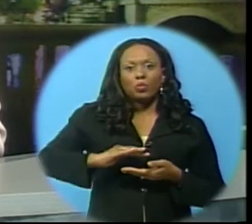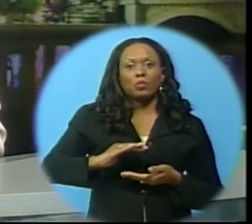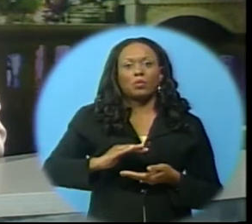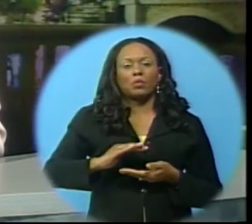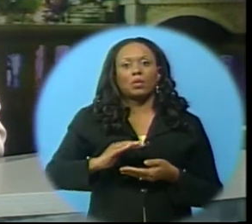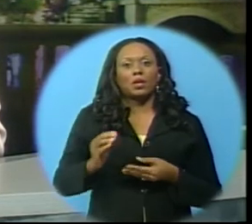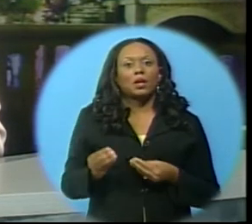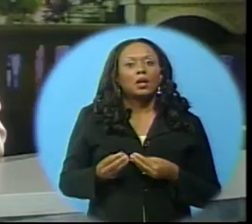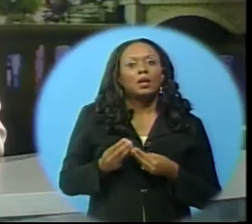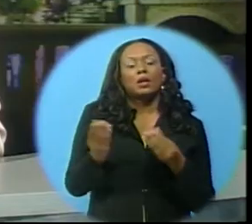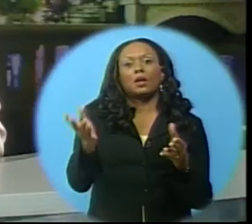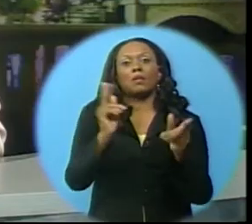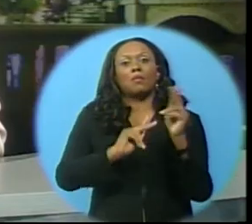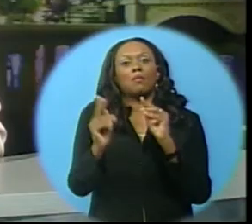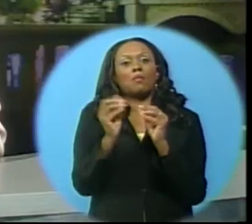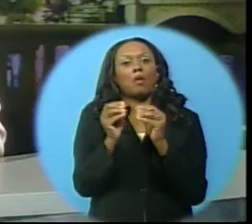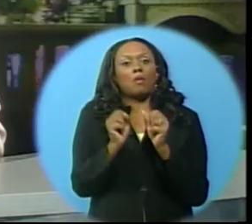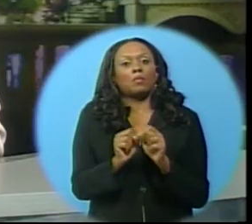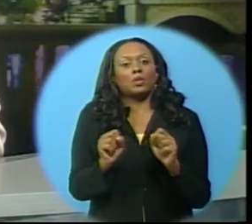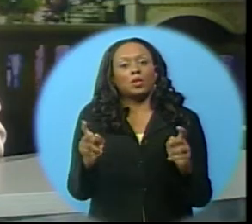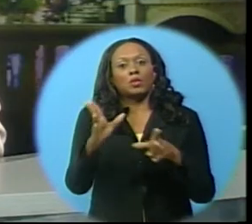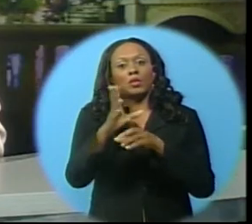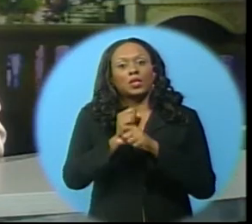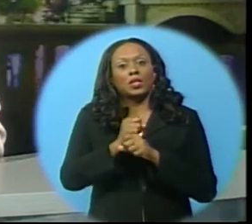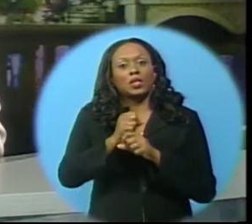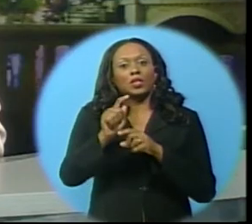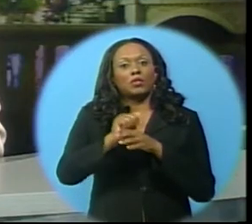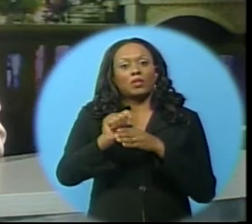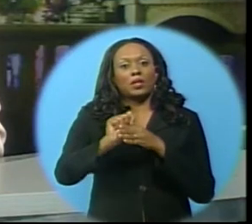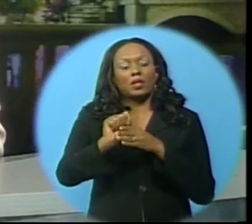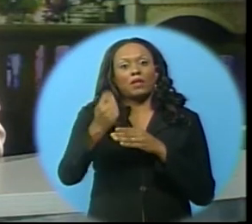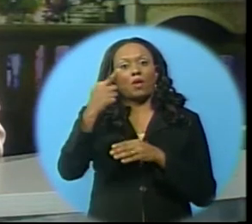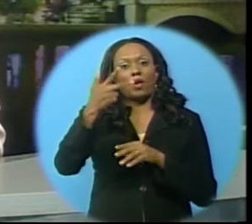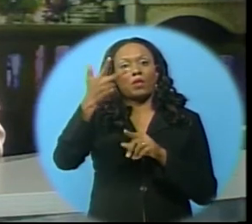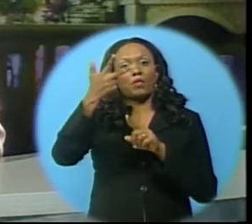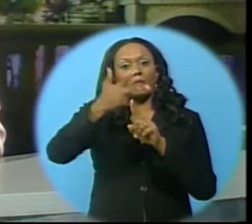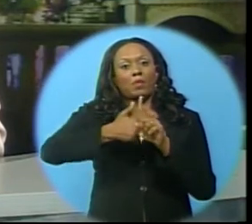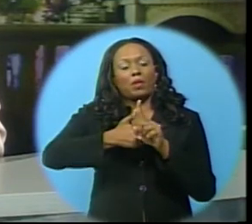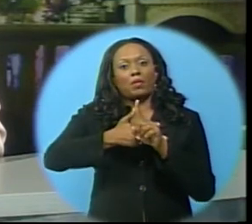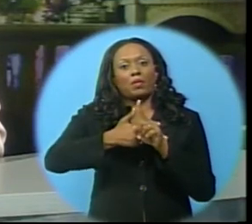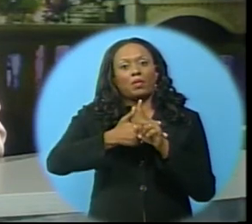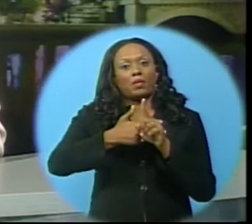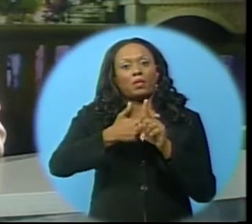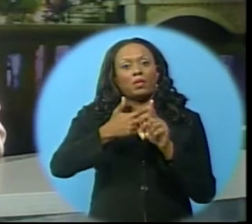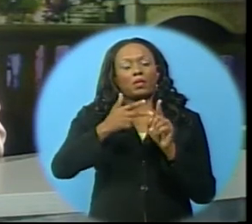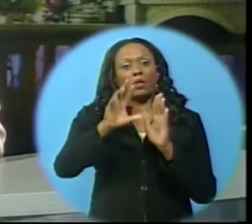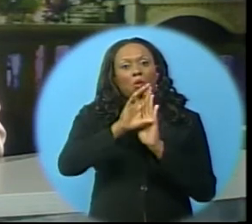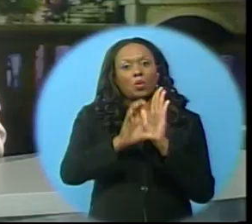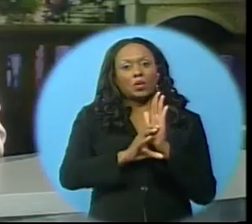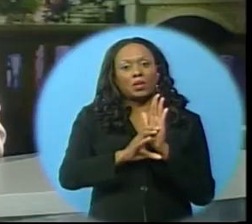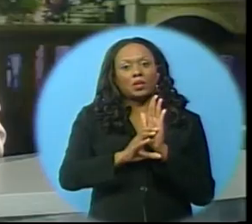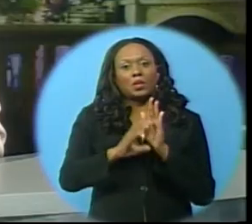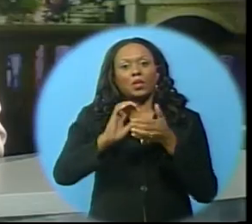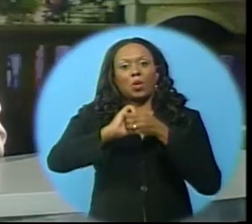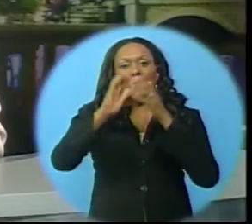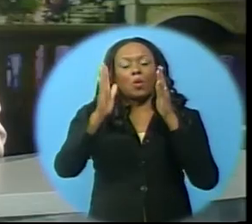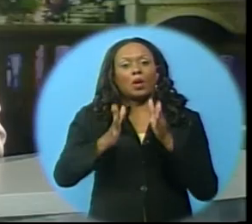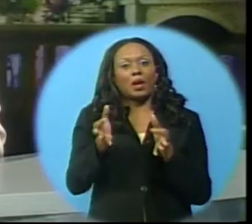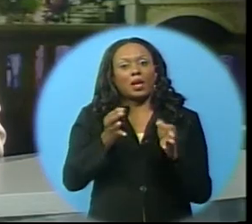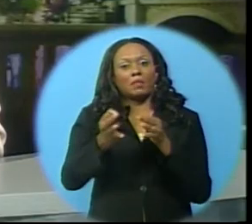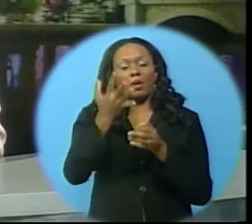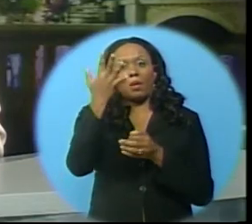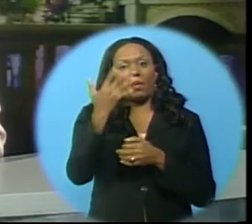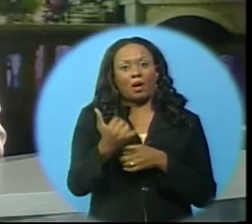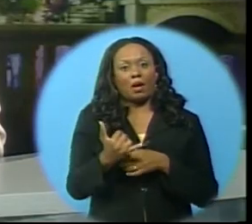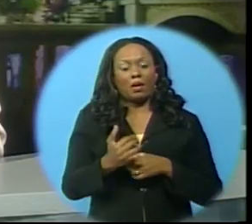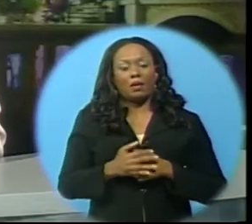giving more people an opportunity to receive training in its 3-month course. The college's owner and founder, Jeff Neal,